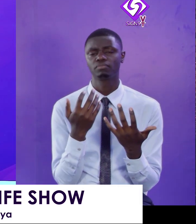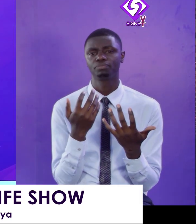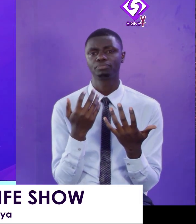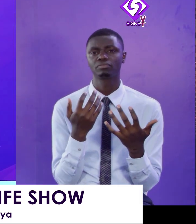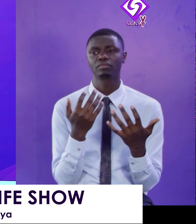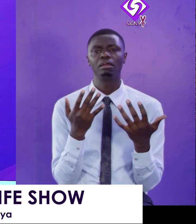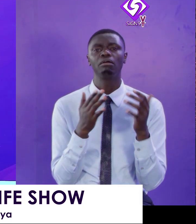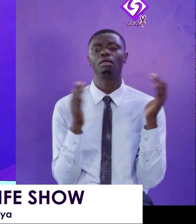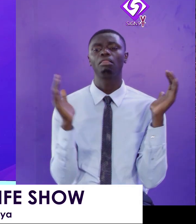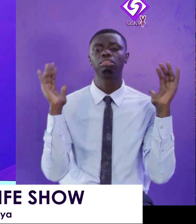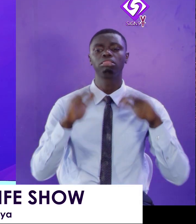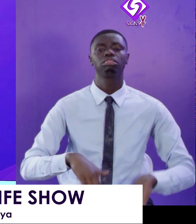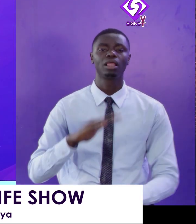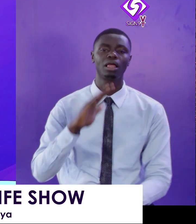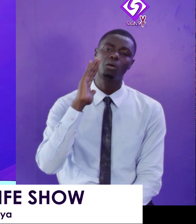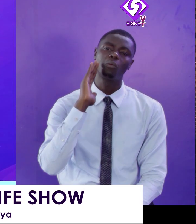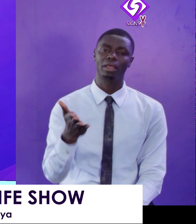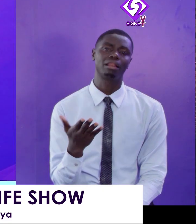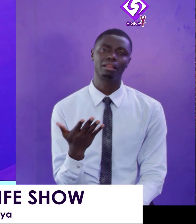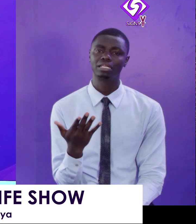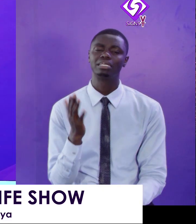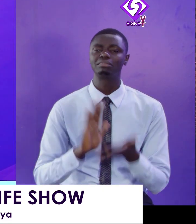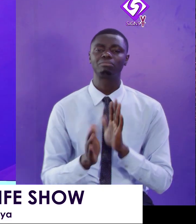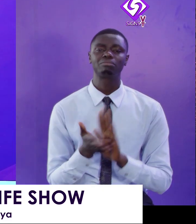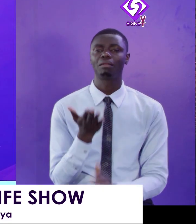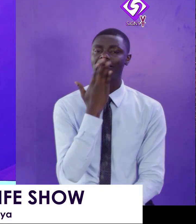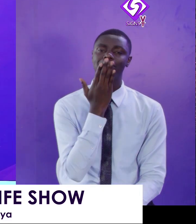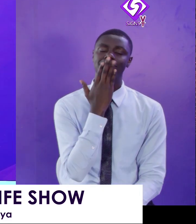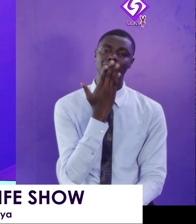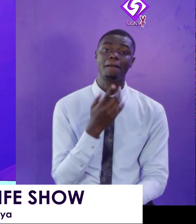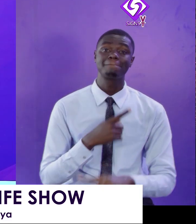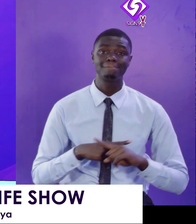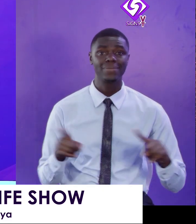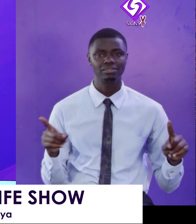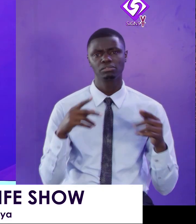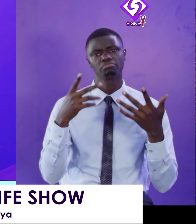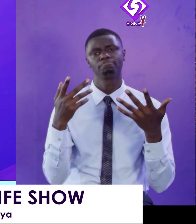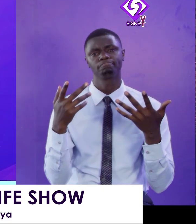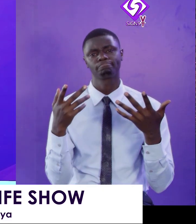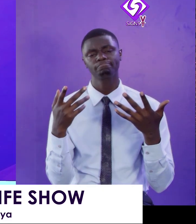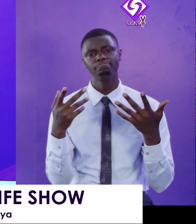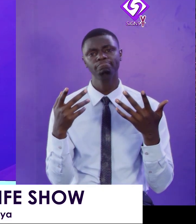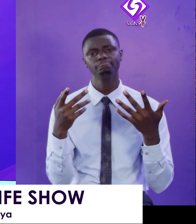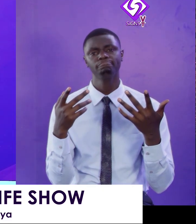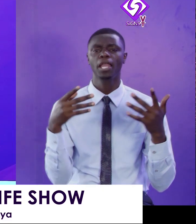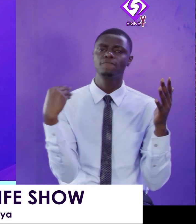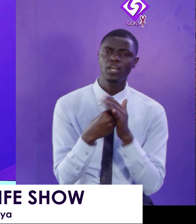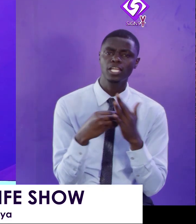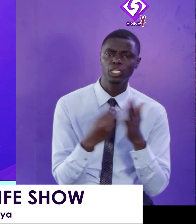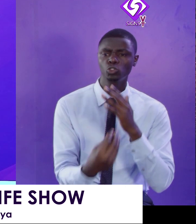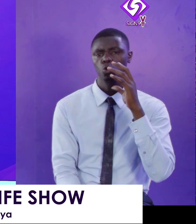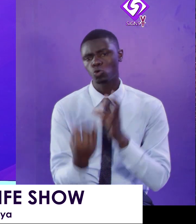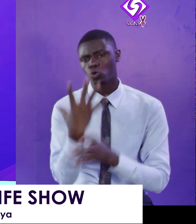it will die out. It will reach a point where it will become boring. But places where financial growth